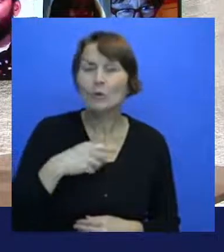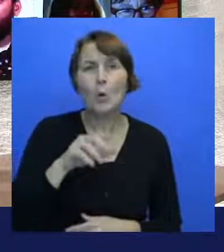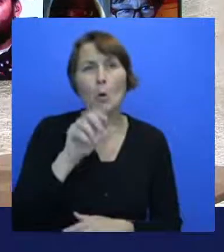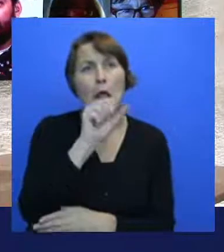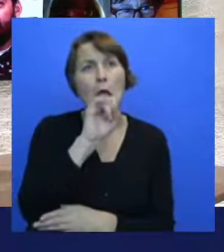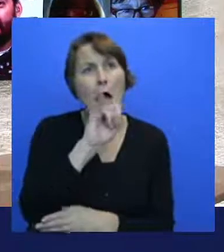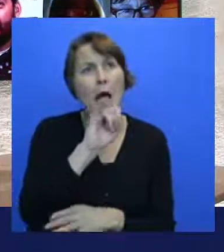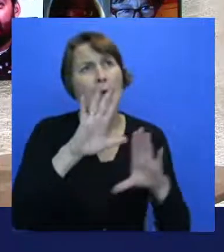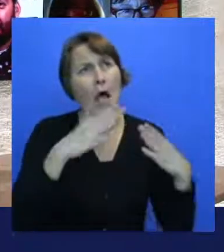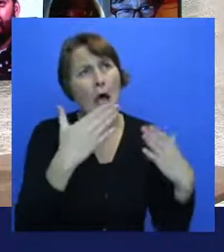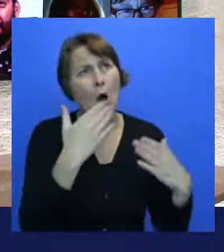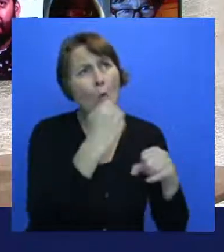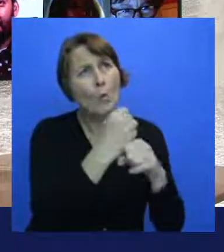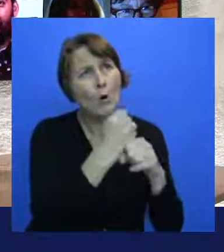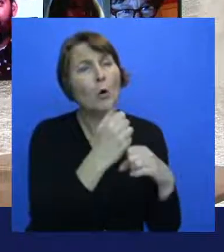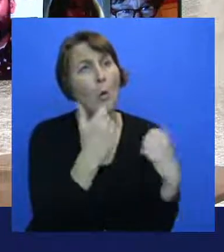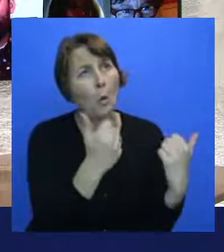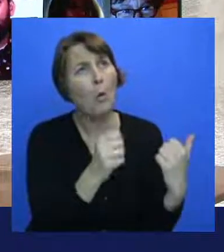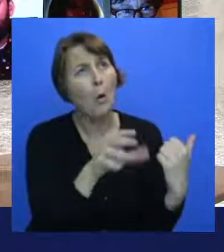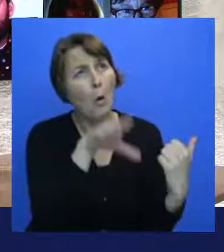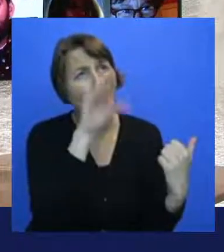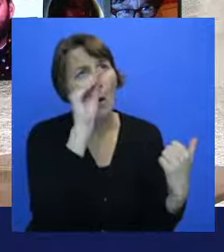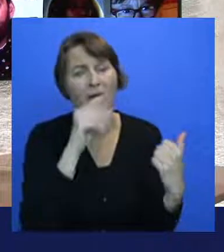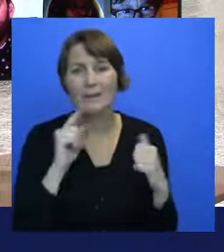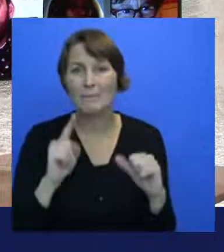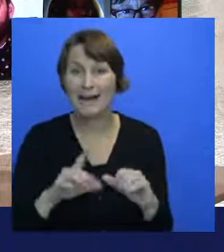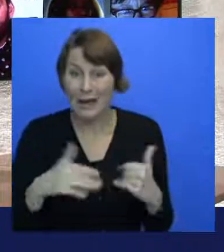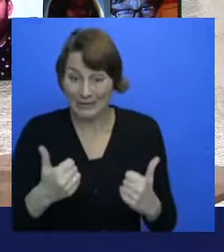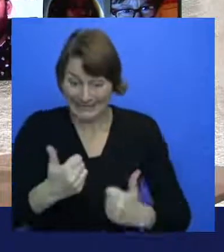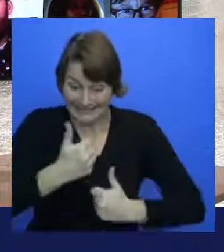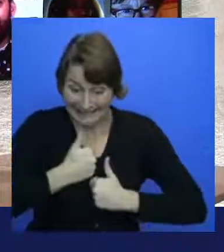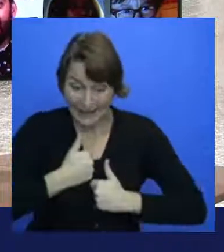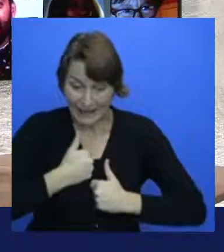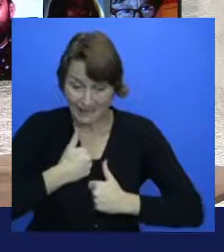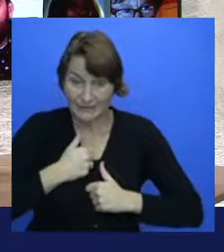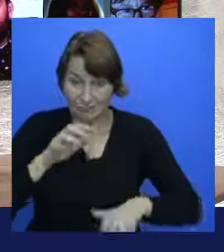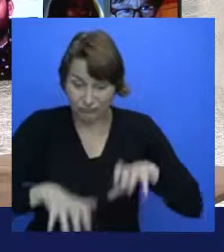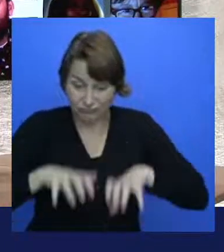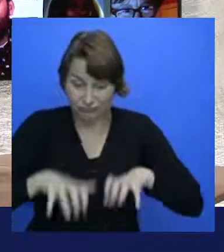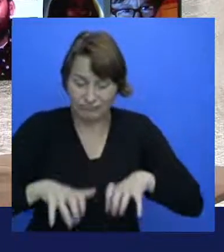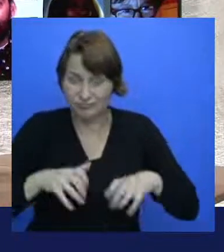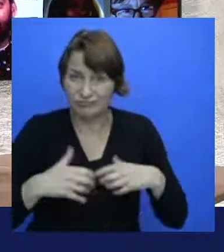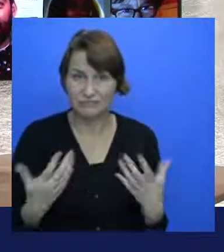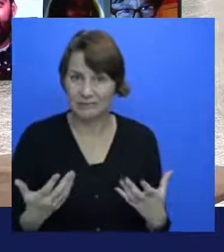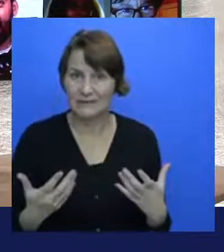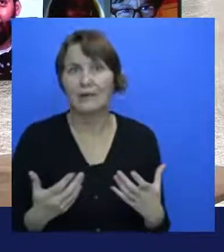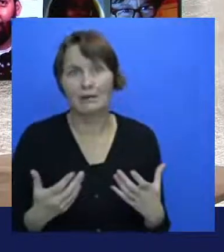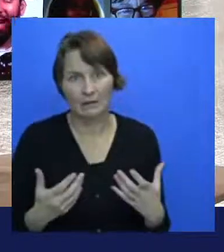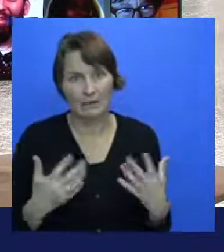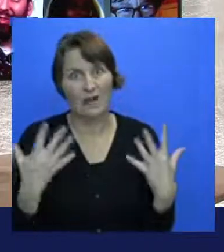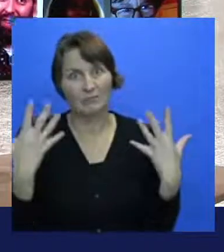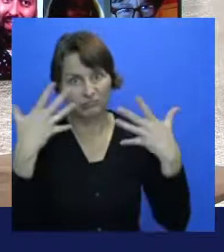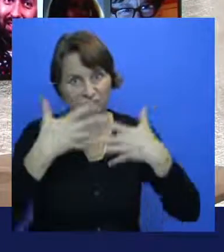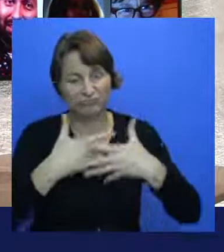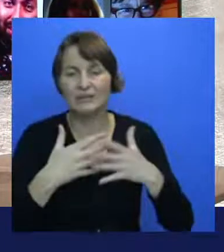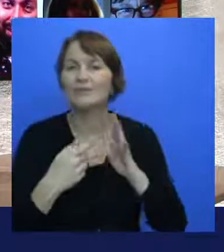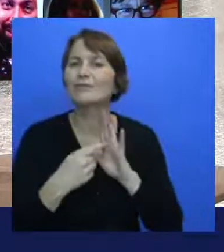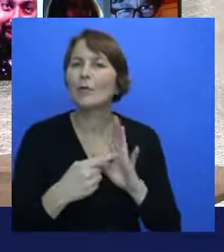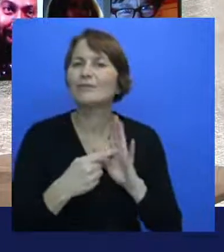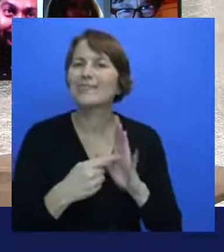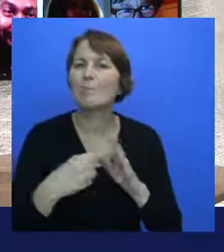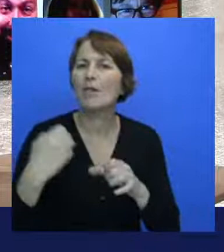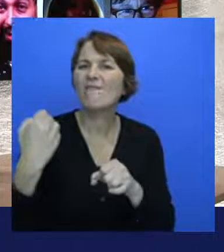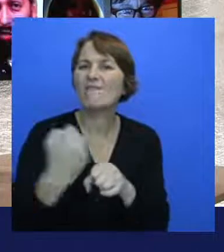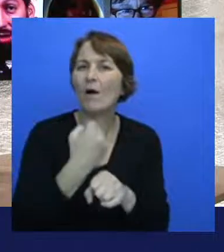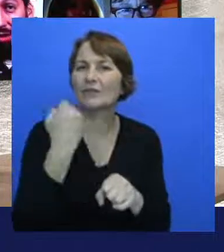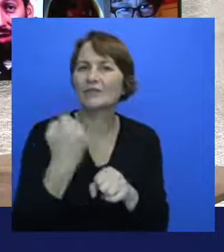is hard. Just like if you know what a function is, that's easy. Like, you have a grasp of what a function is, but writing functions to do certain